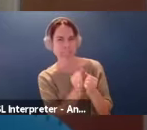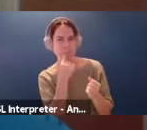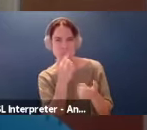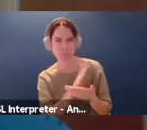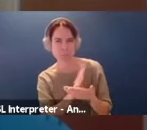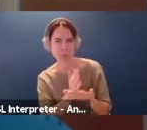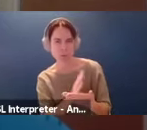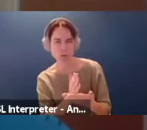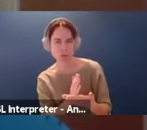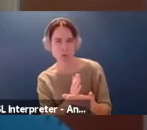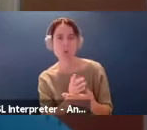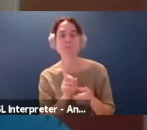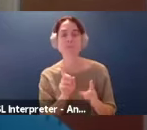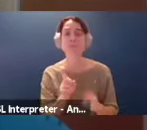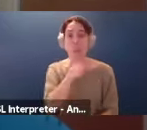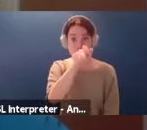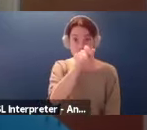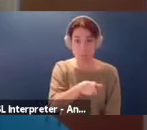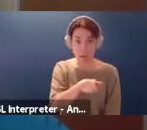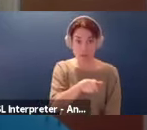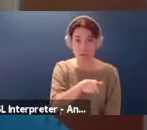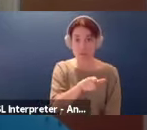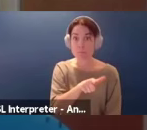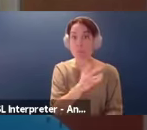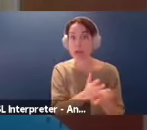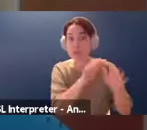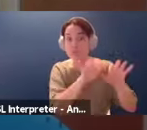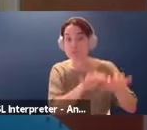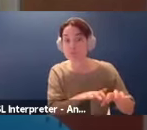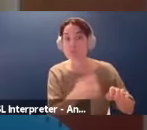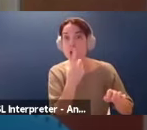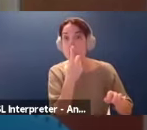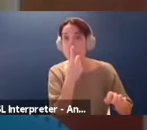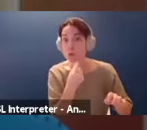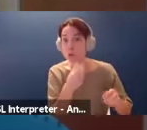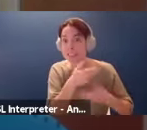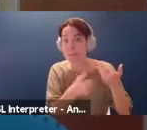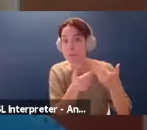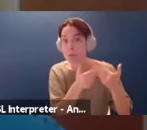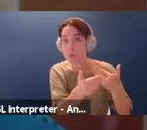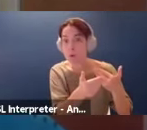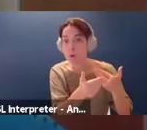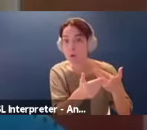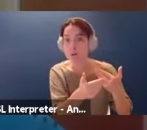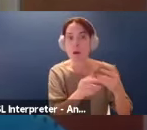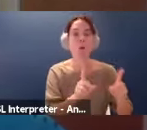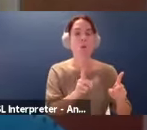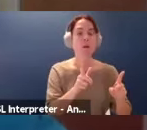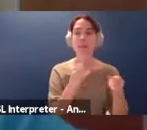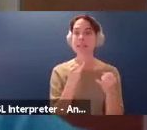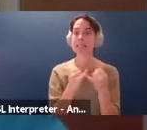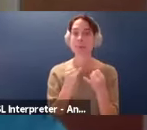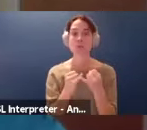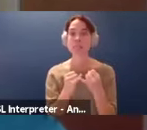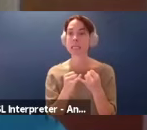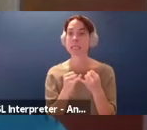wrote that could you um kind of explain it a bit more but i have got a couple of hands waving sabuti and upadi